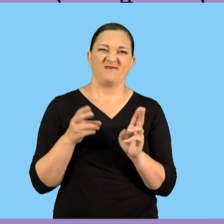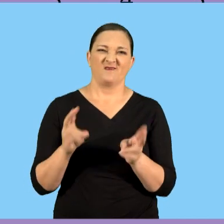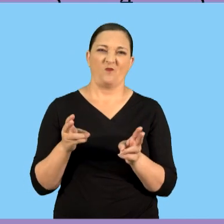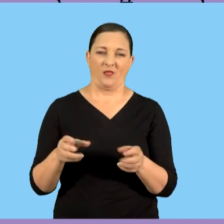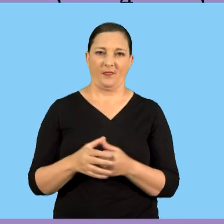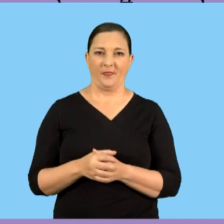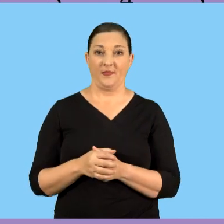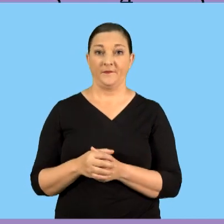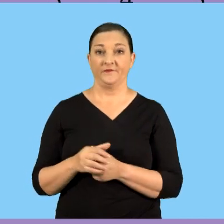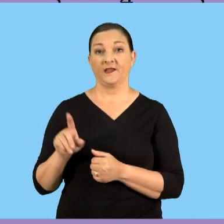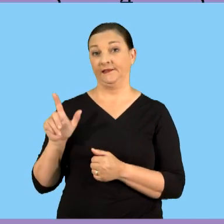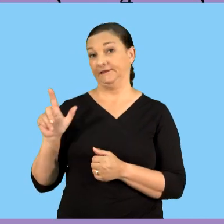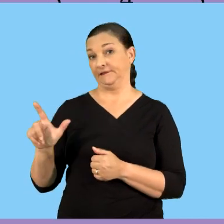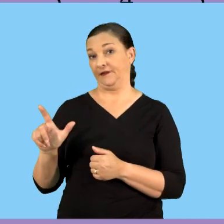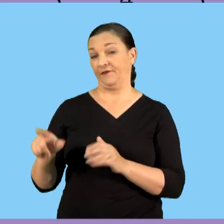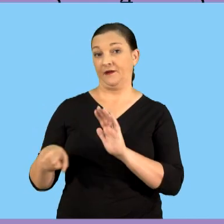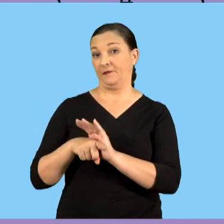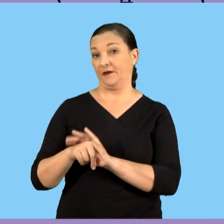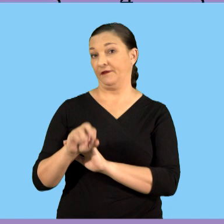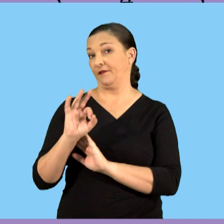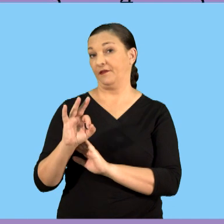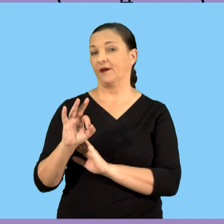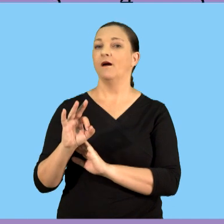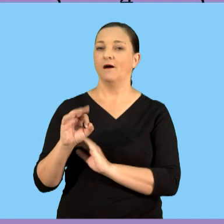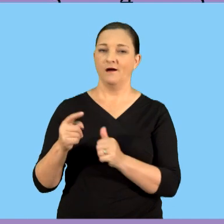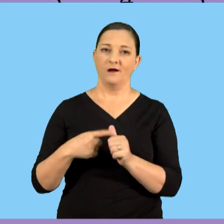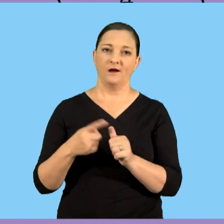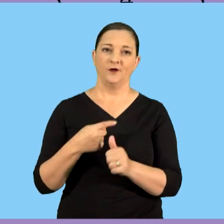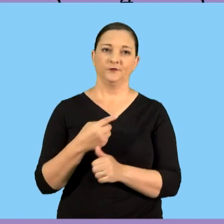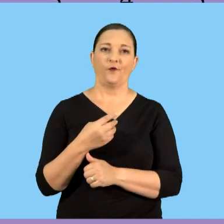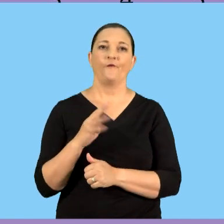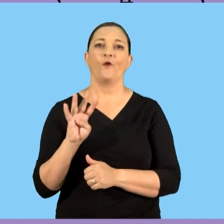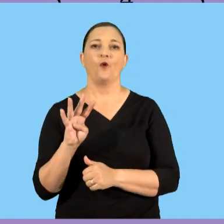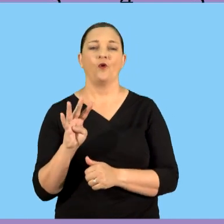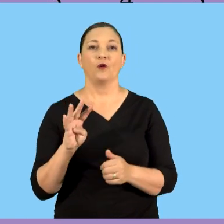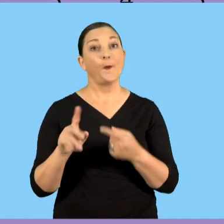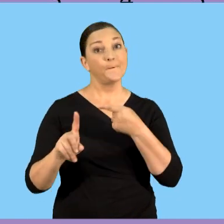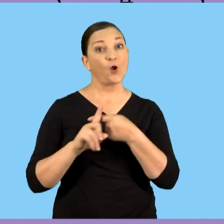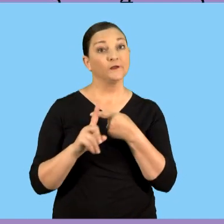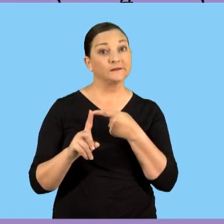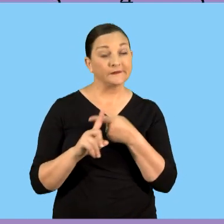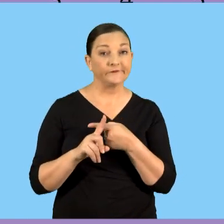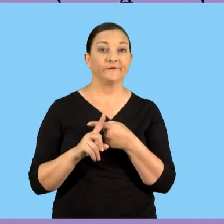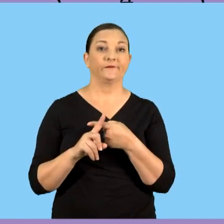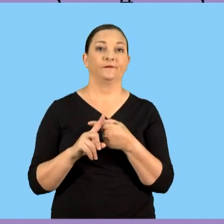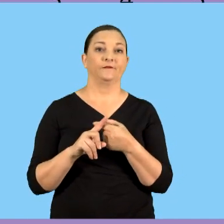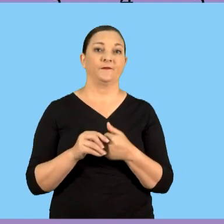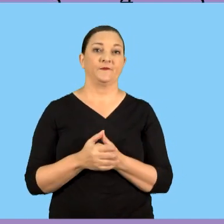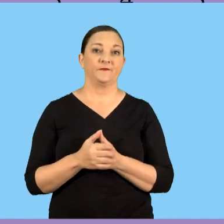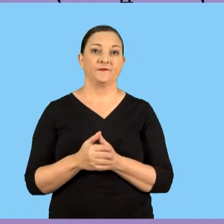So I'm going to say 7 minus 3, which gives us a 4, and our answer is going to be positive because